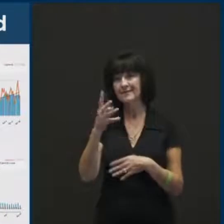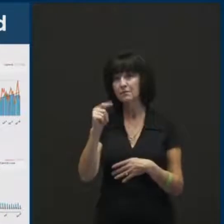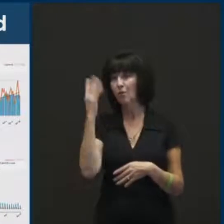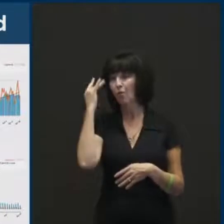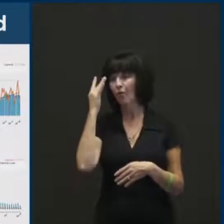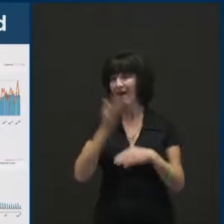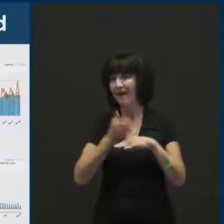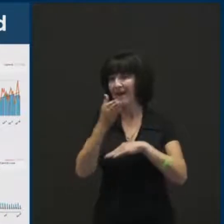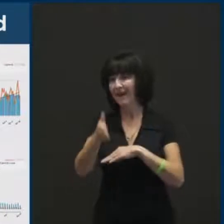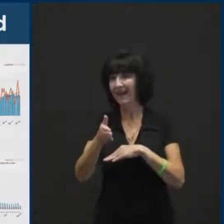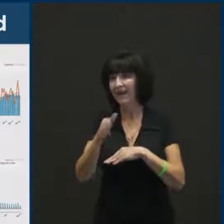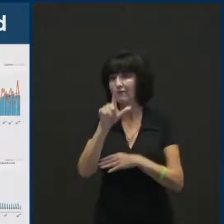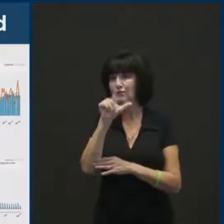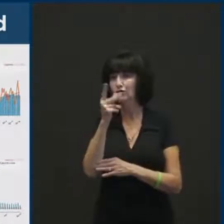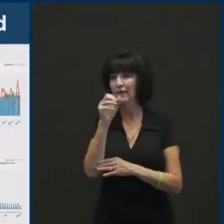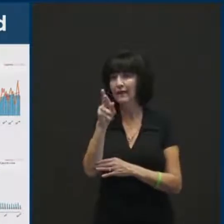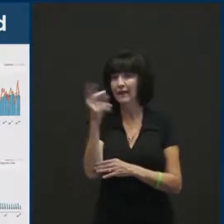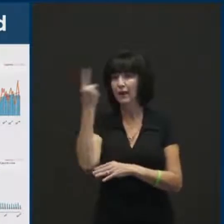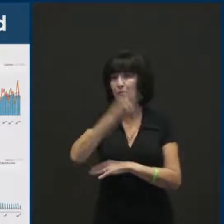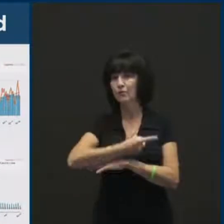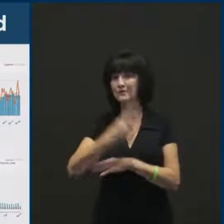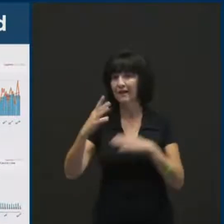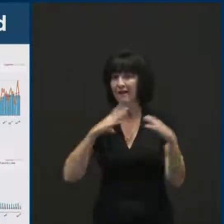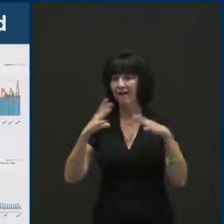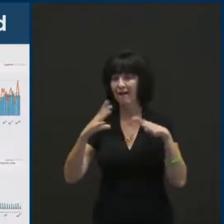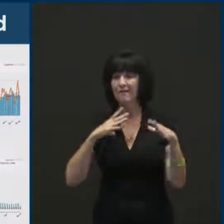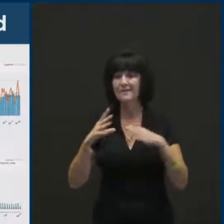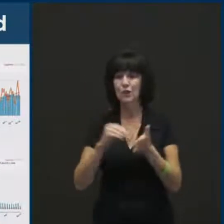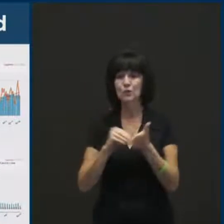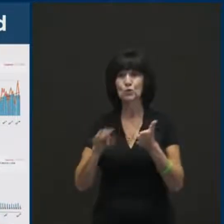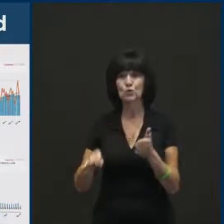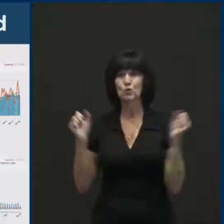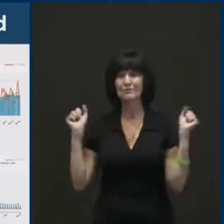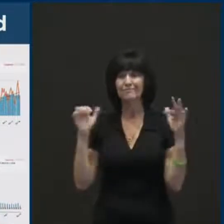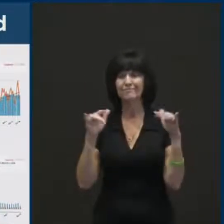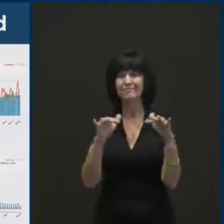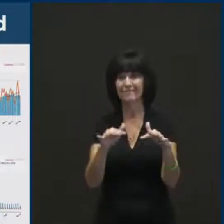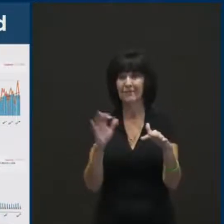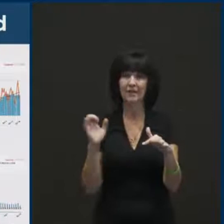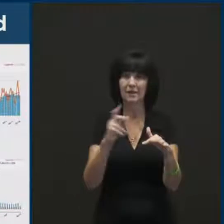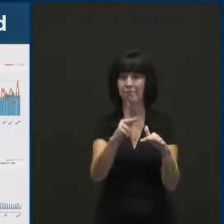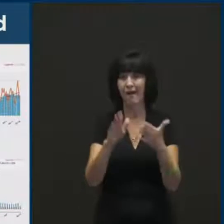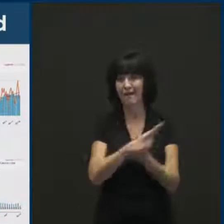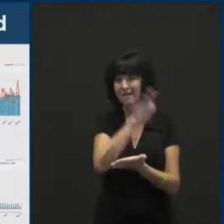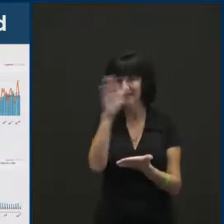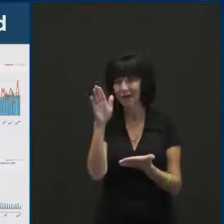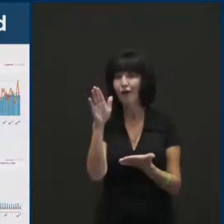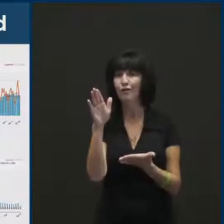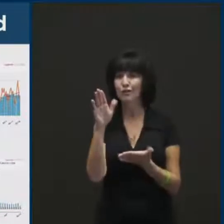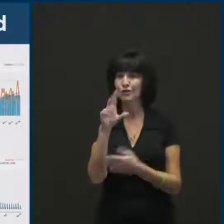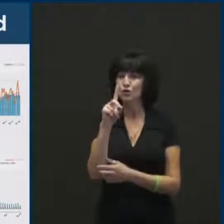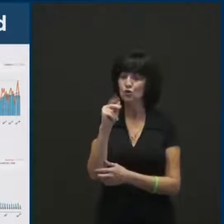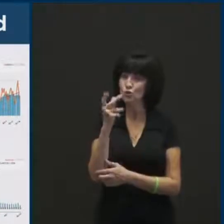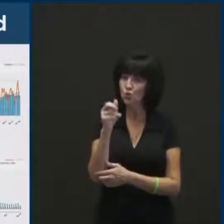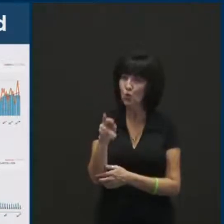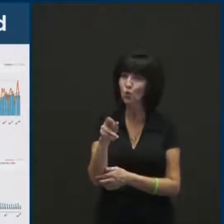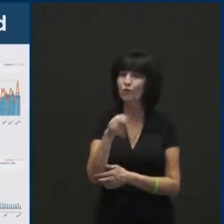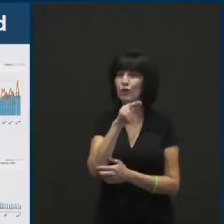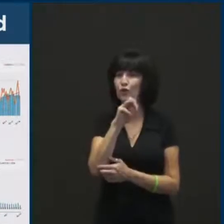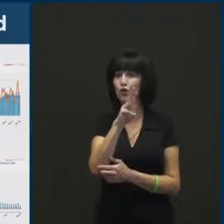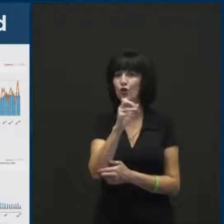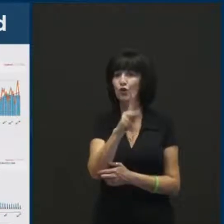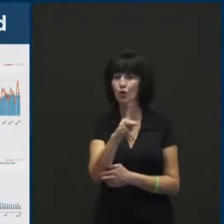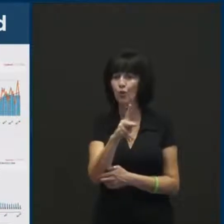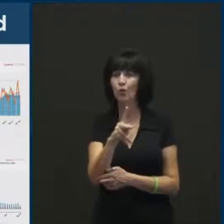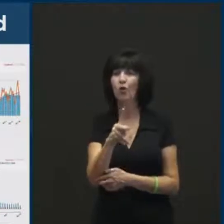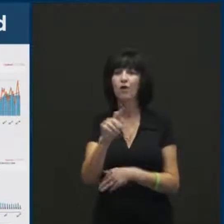the students went back to colleges and universities in Dover and in Newark, and we've seen that, and we'll see it again